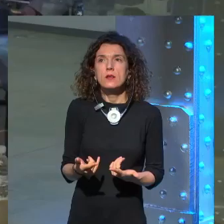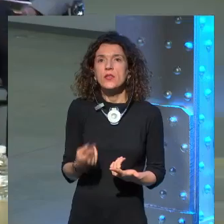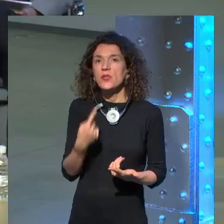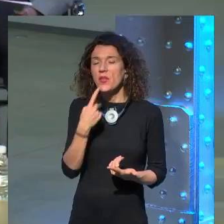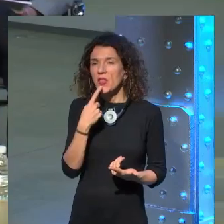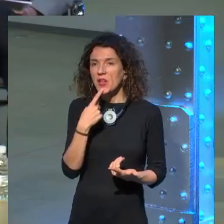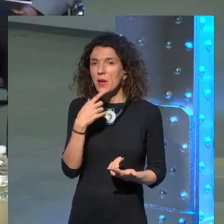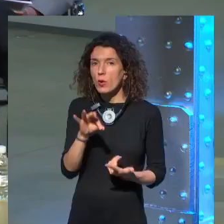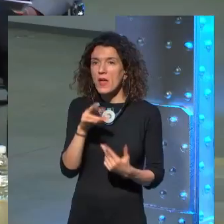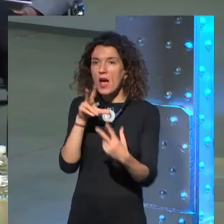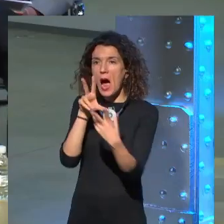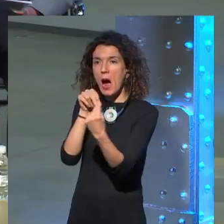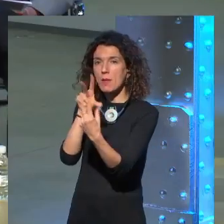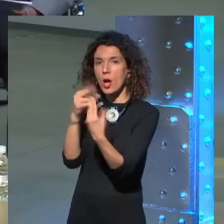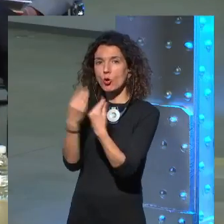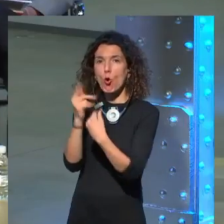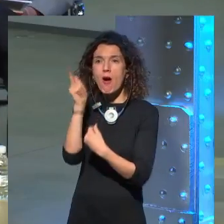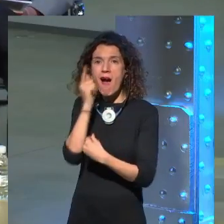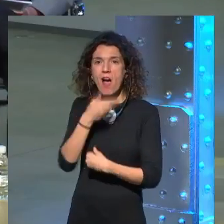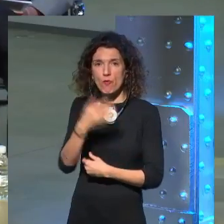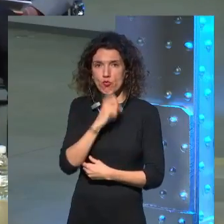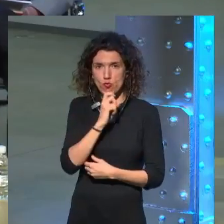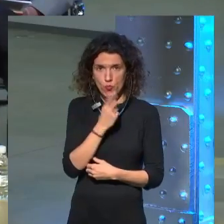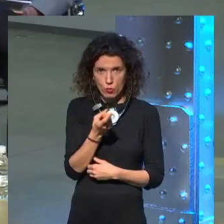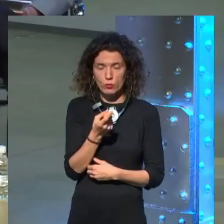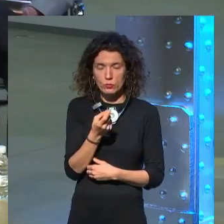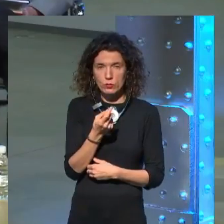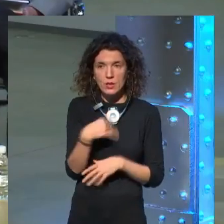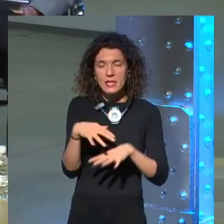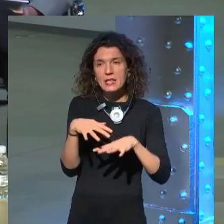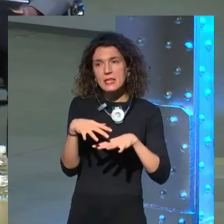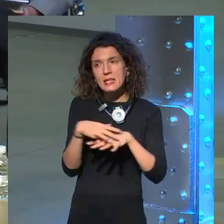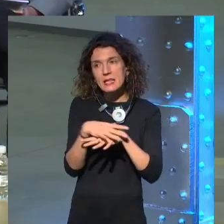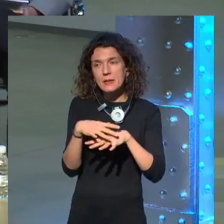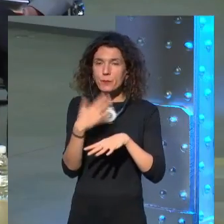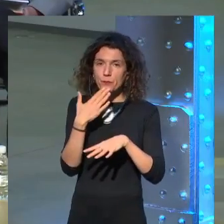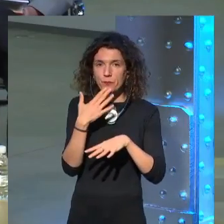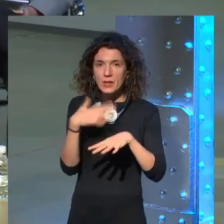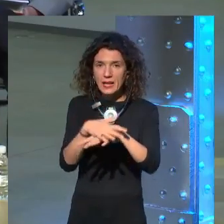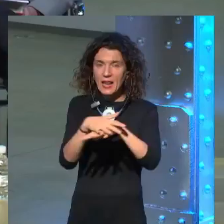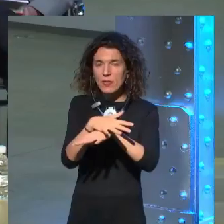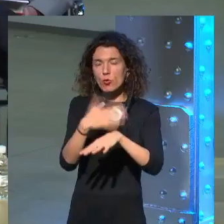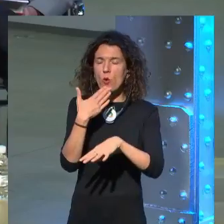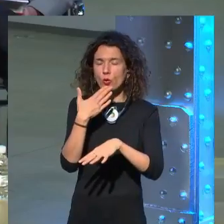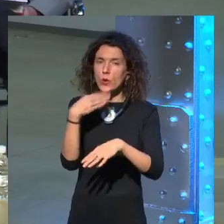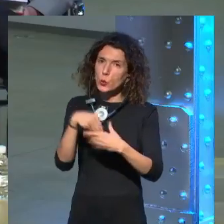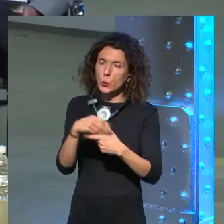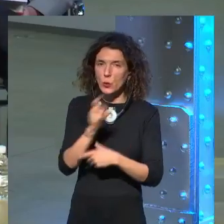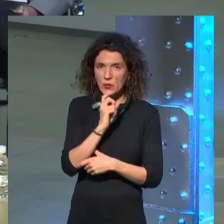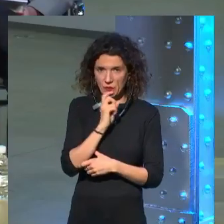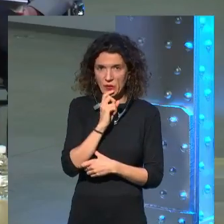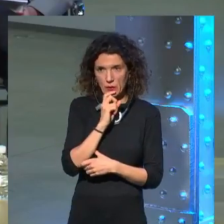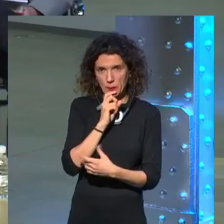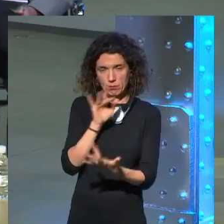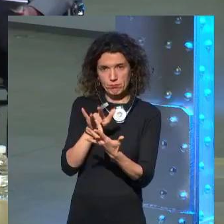the network has become so somehow complex that it is actually past a threshold, which